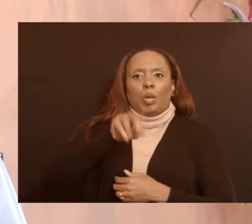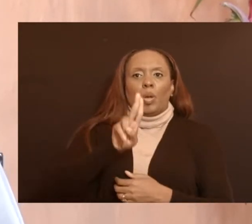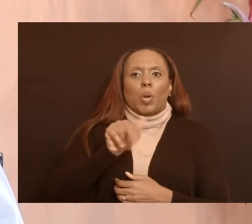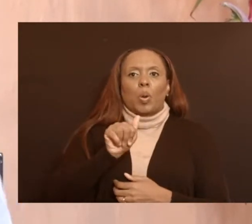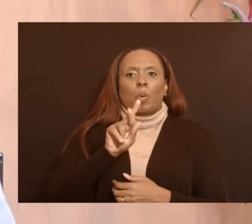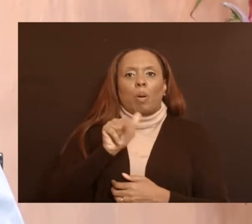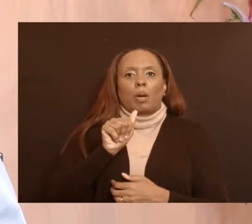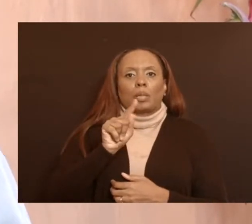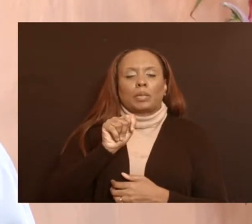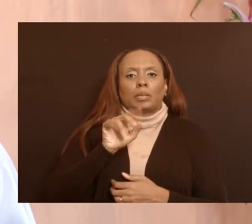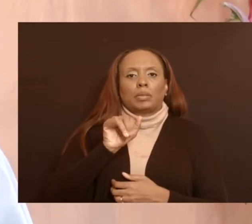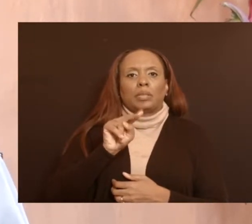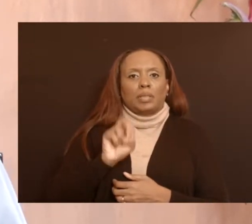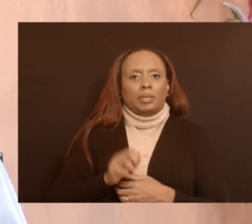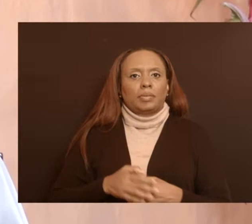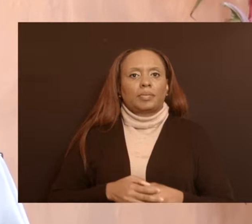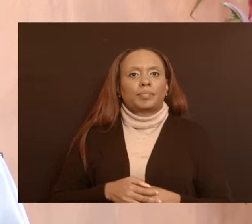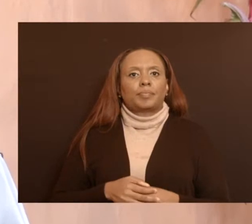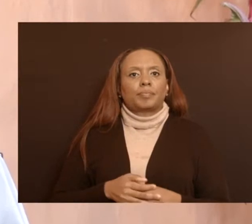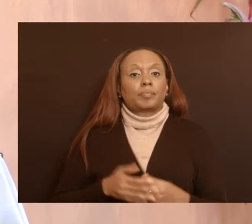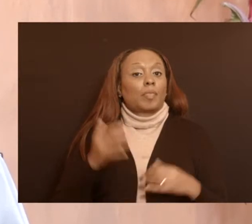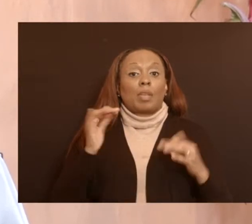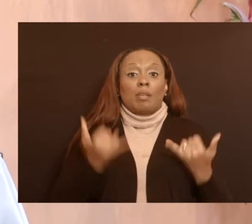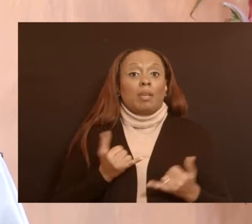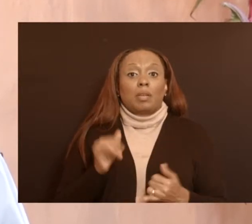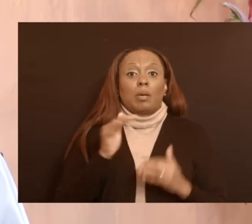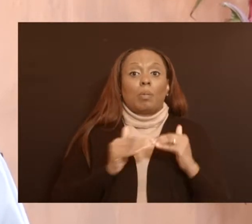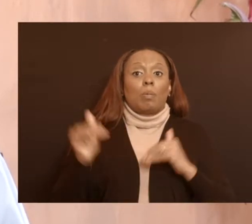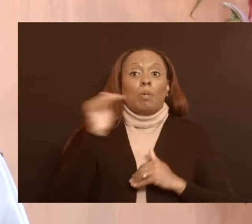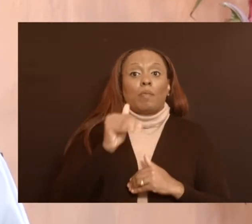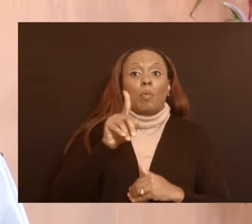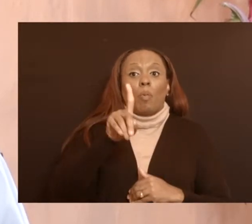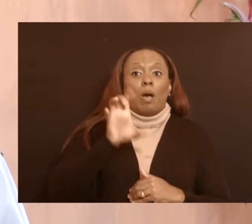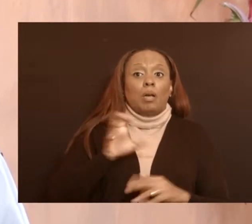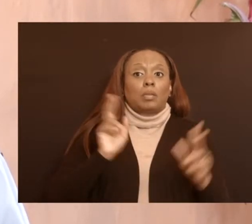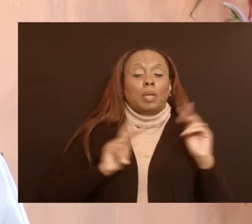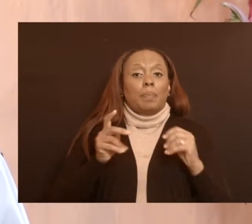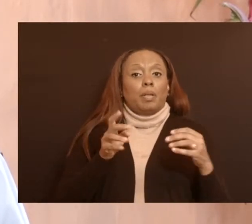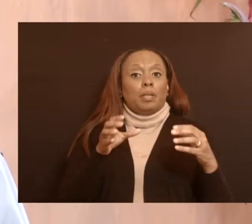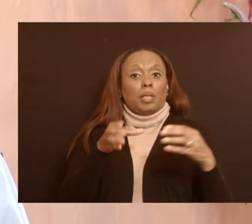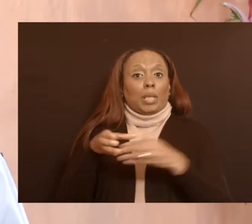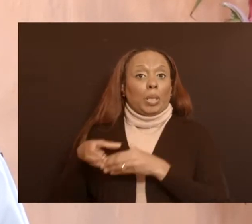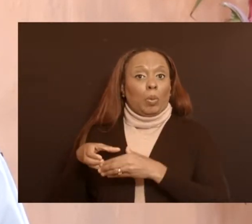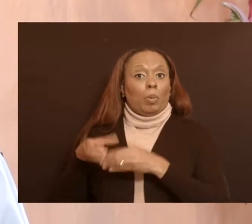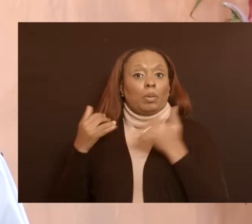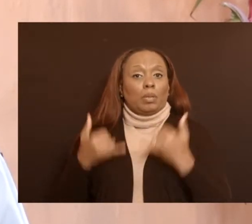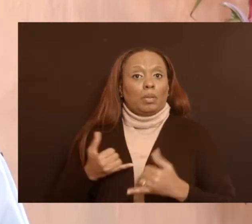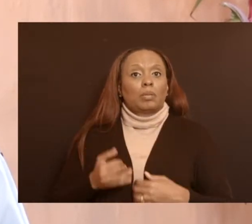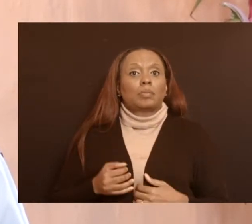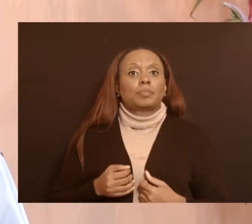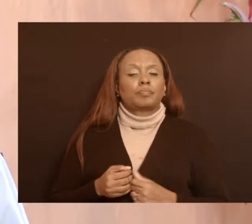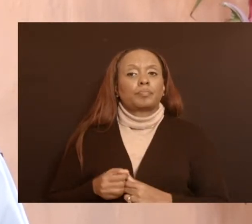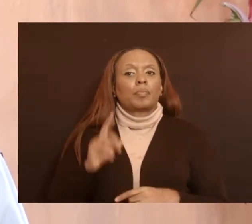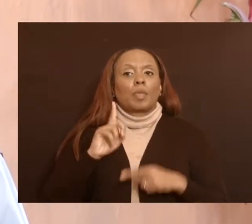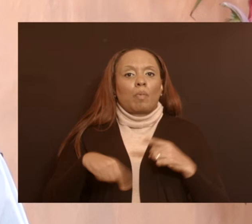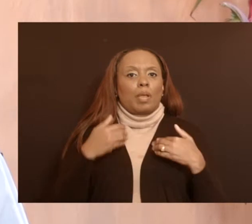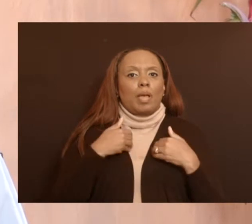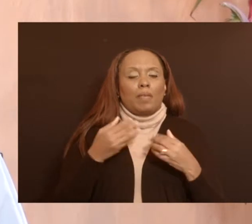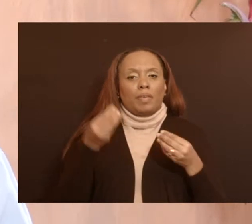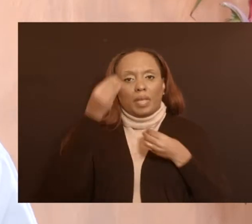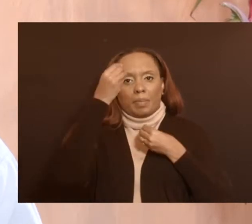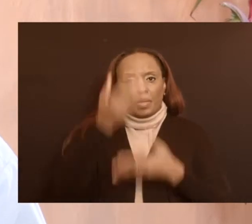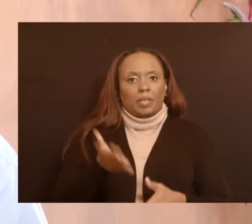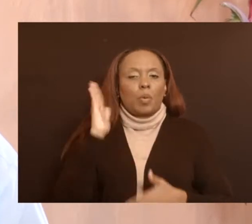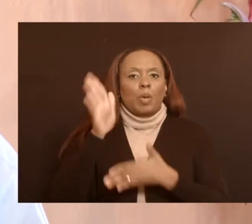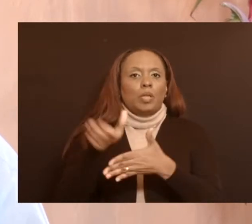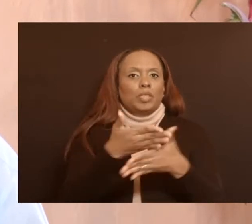in quarantine in relation to some of these things you are talking about. So it is ongoing, but as soon as we have the details, we will share those details.